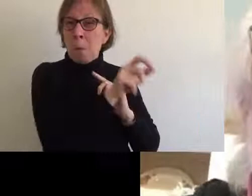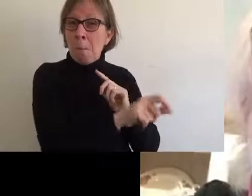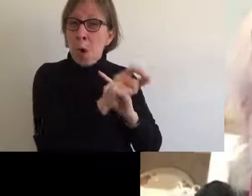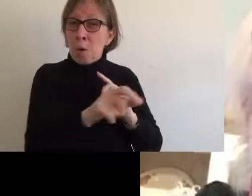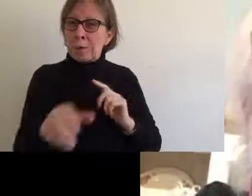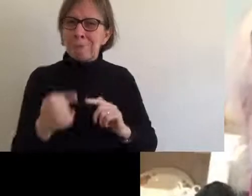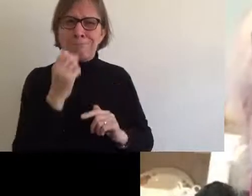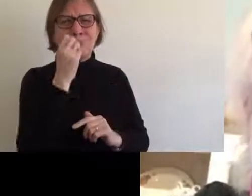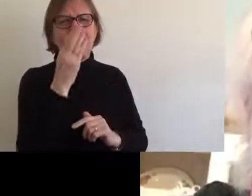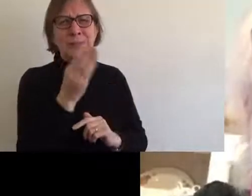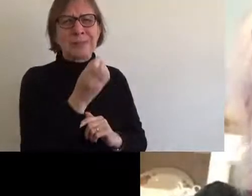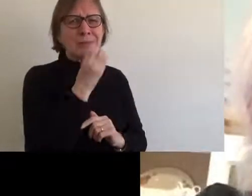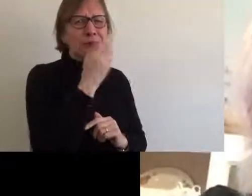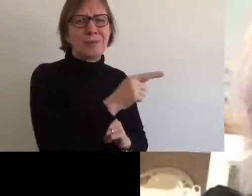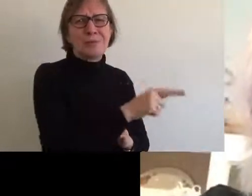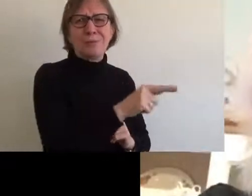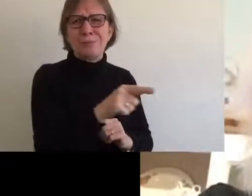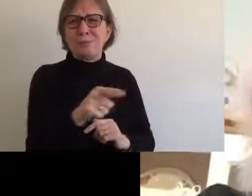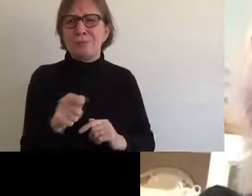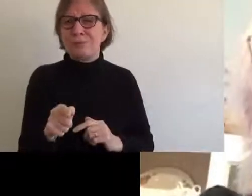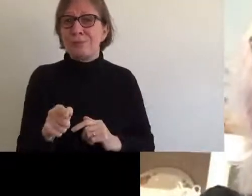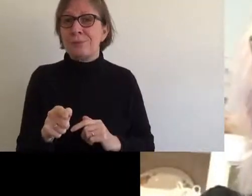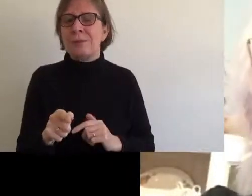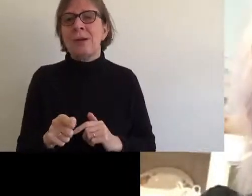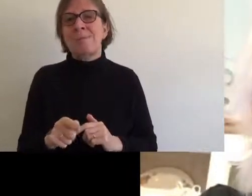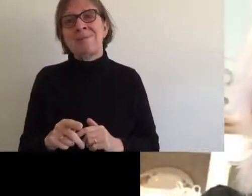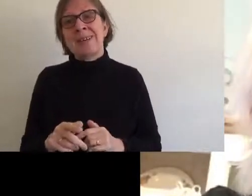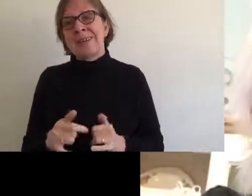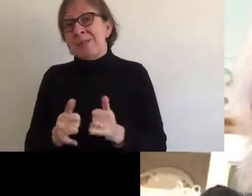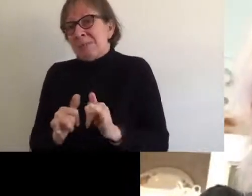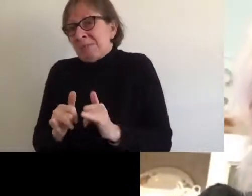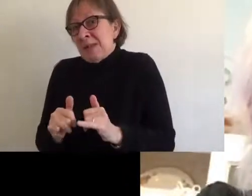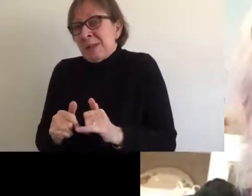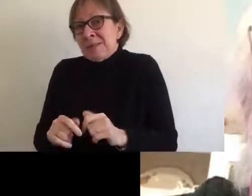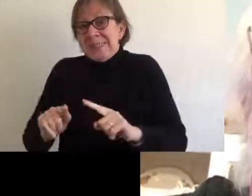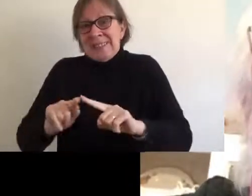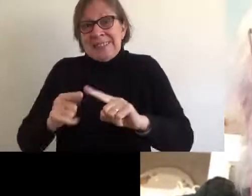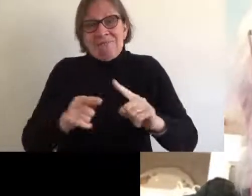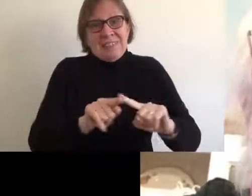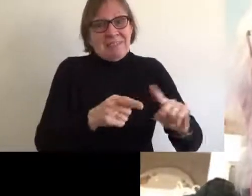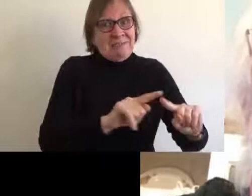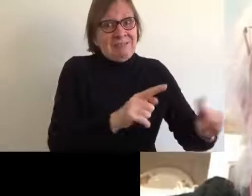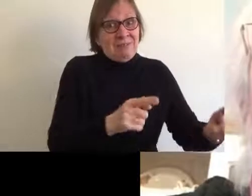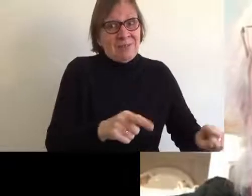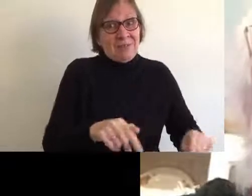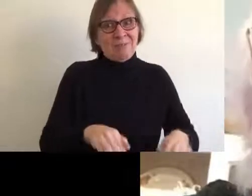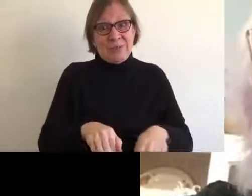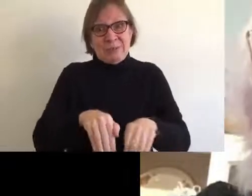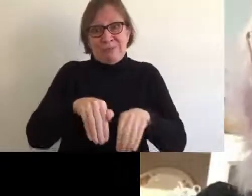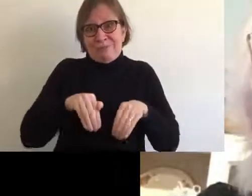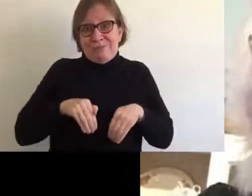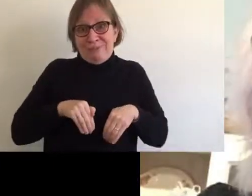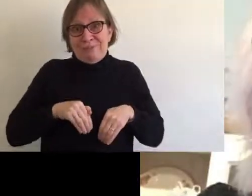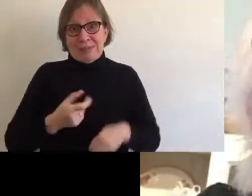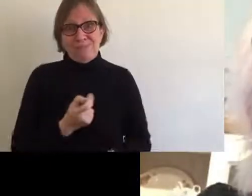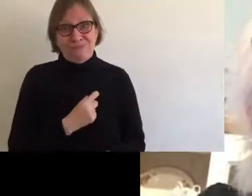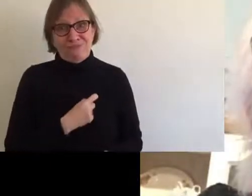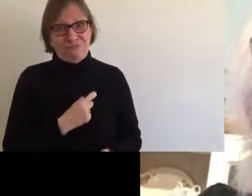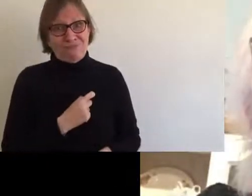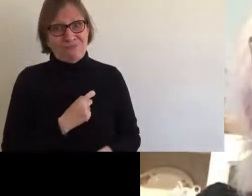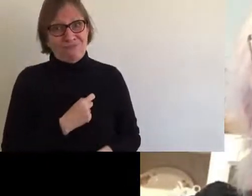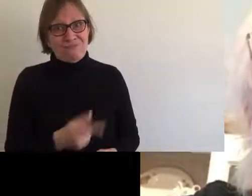person. And yet too often the differences in others make us afraid. We withdraw into